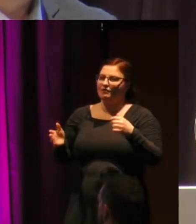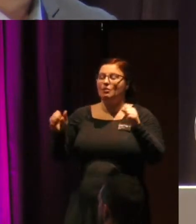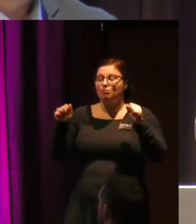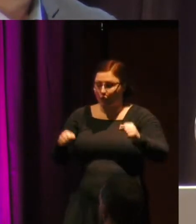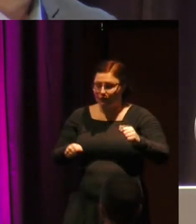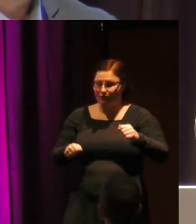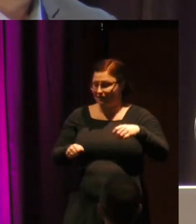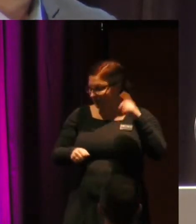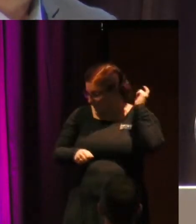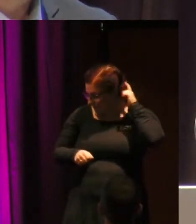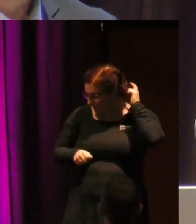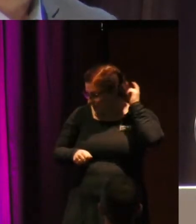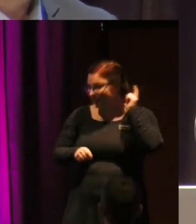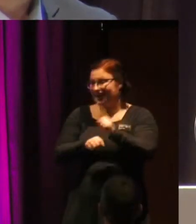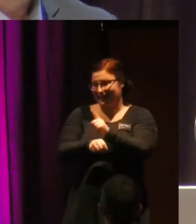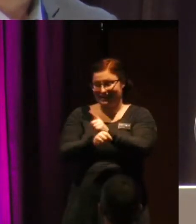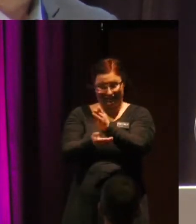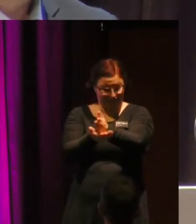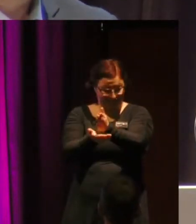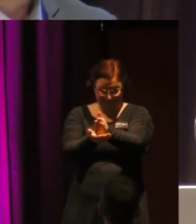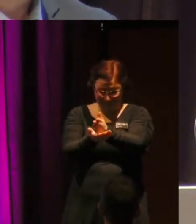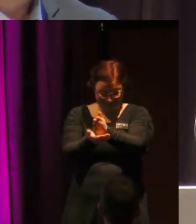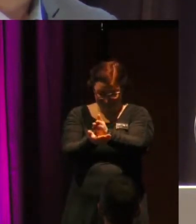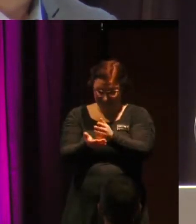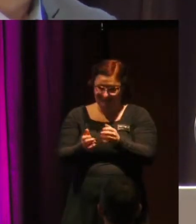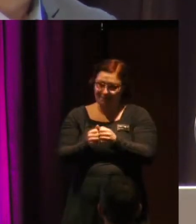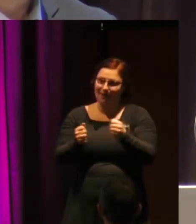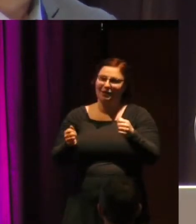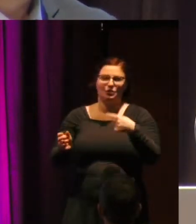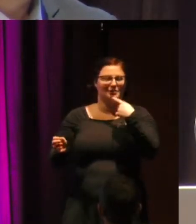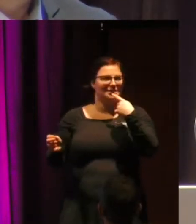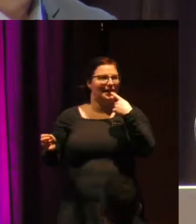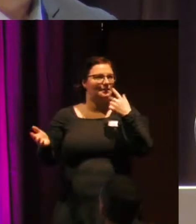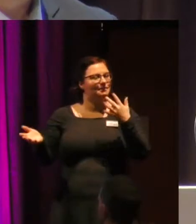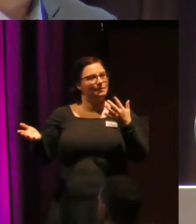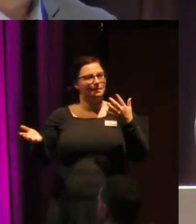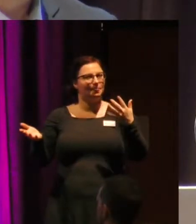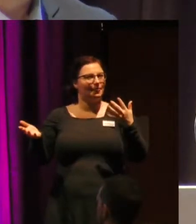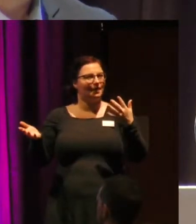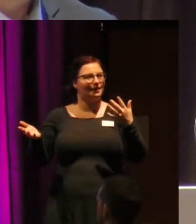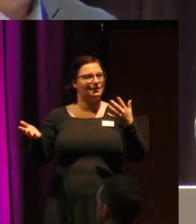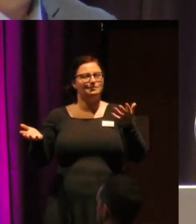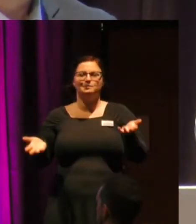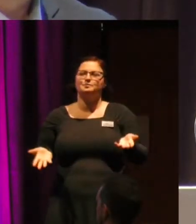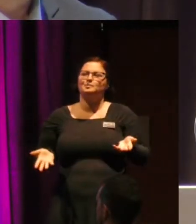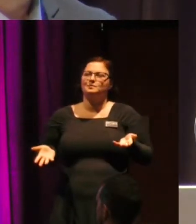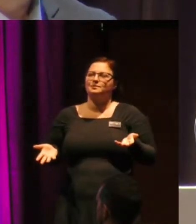in mind, of course. But, how to say,